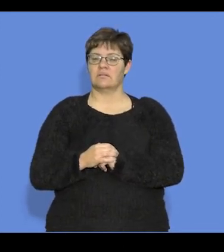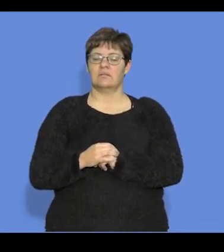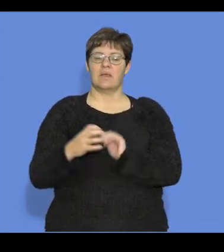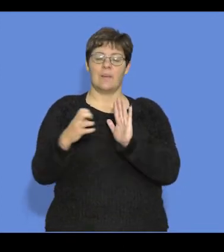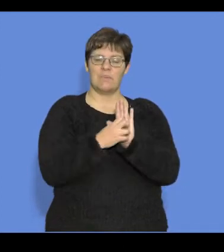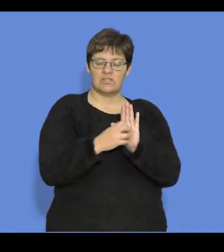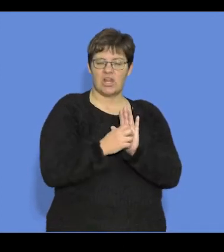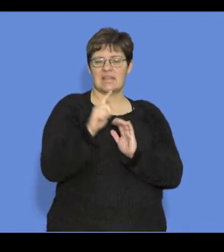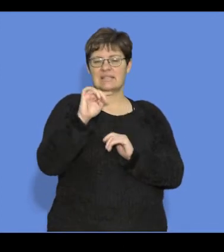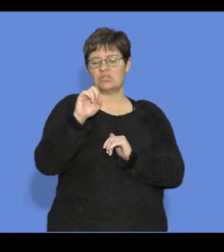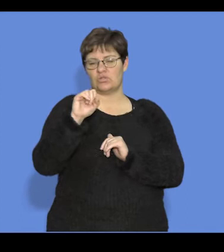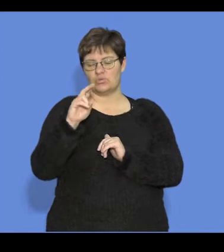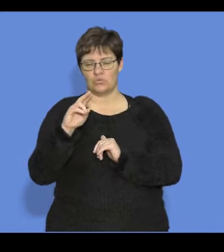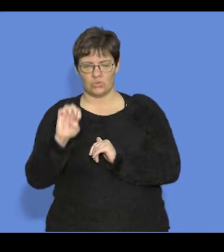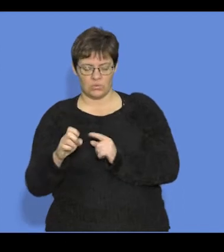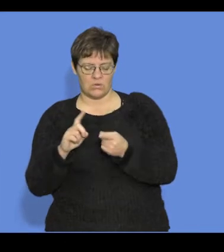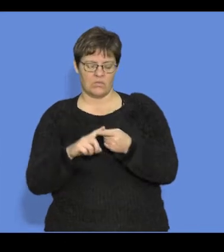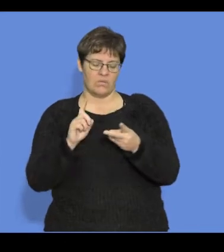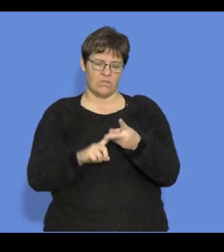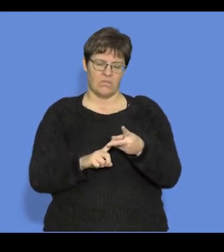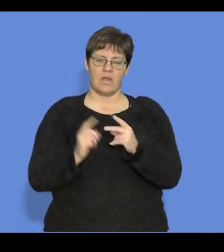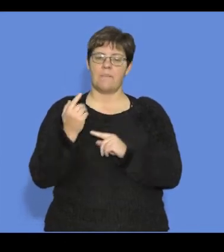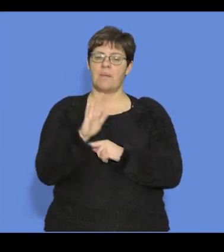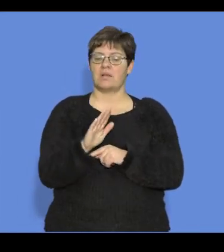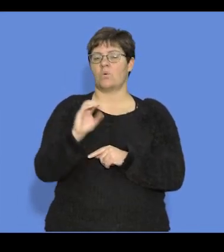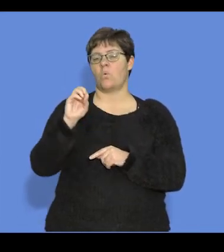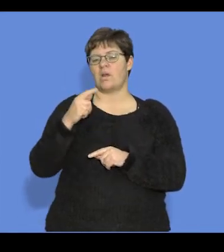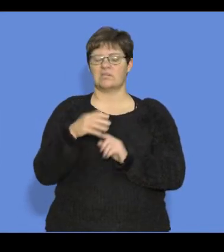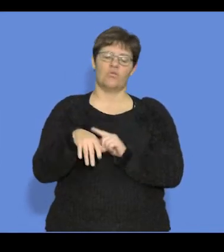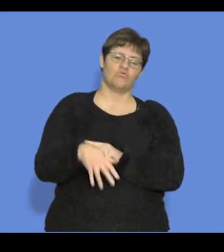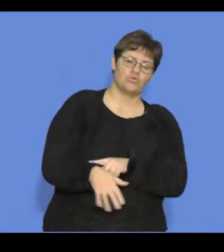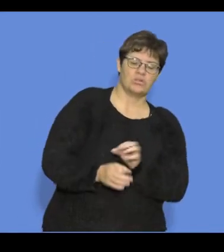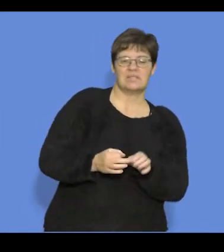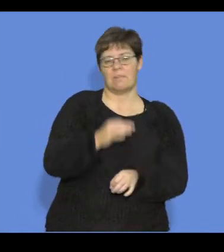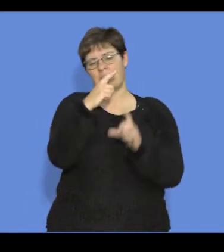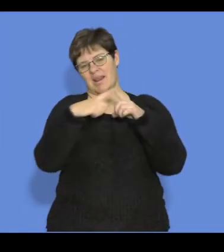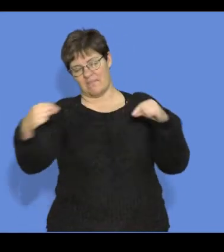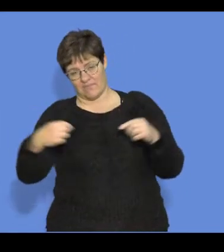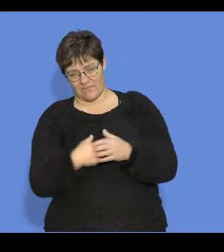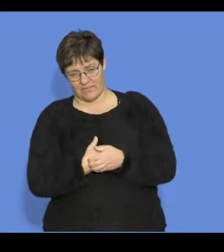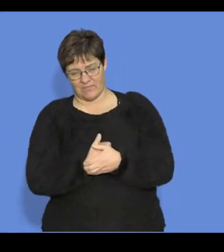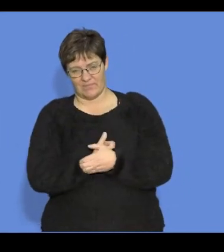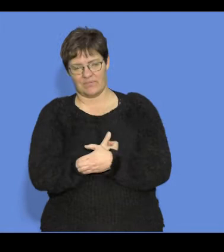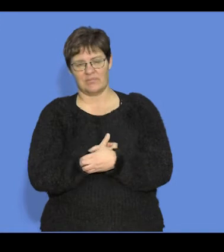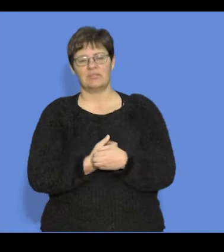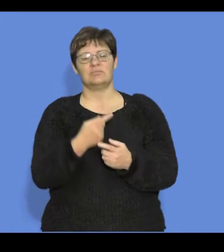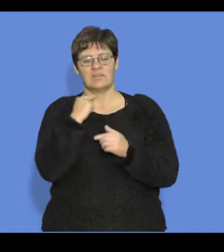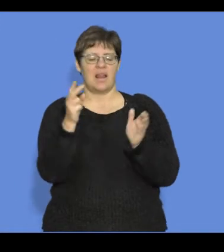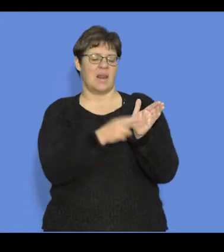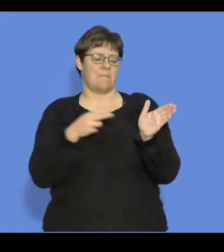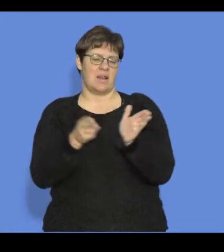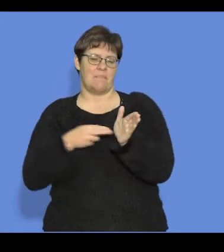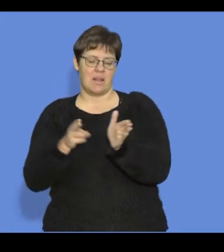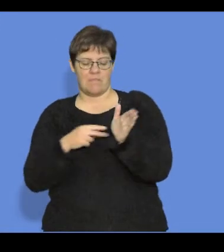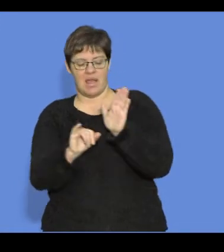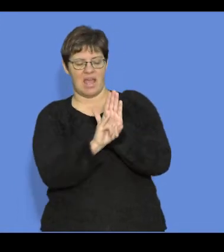pictures of tissues, and it's also pictures of plant organs, roots, stems, or leaves, and that's simple labeling